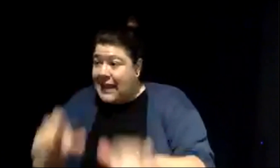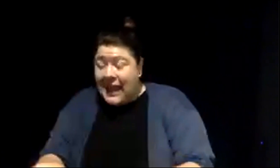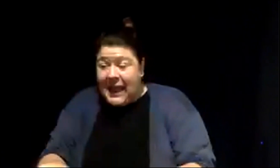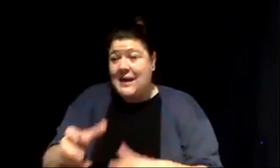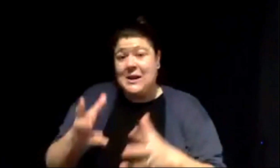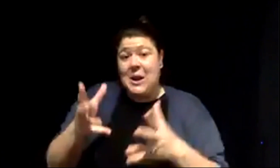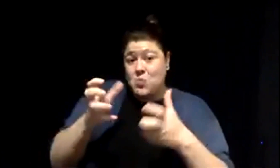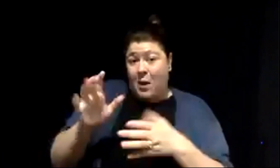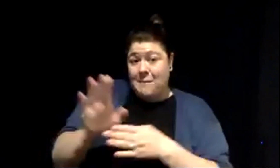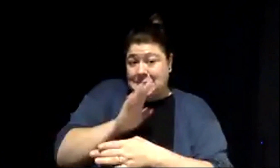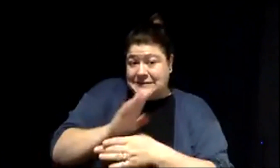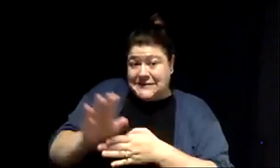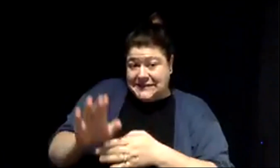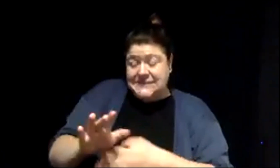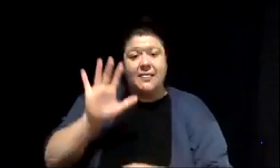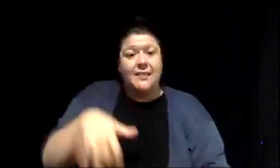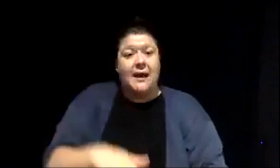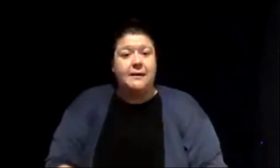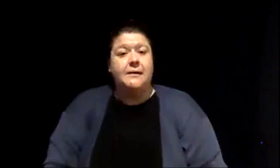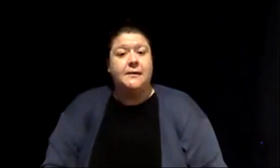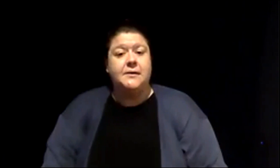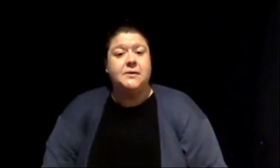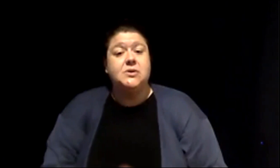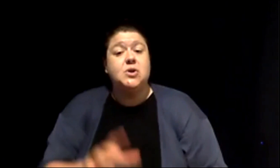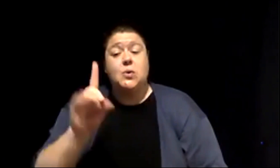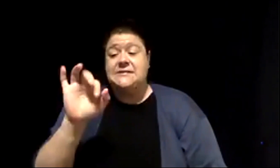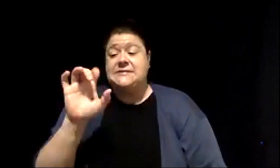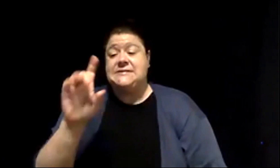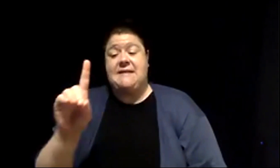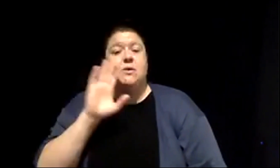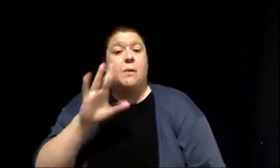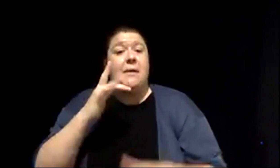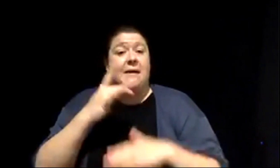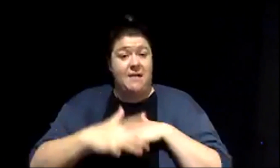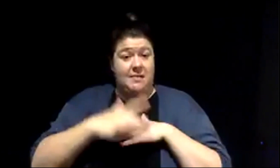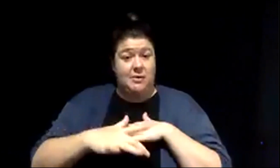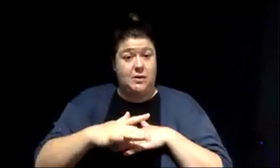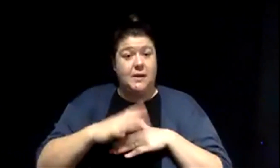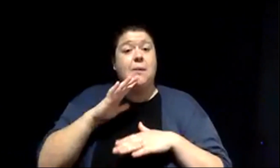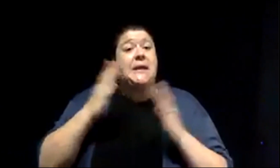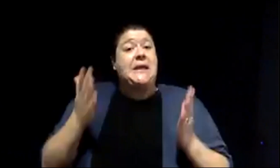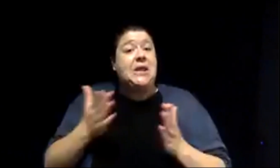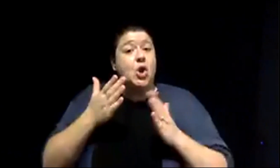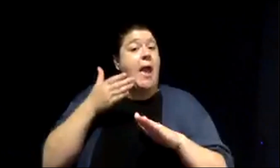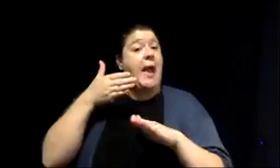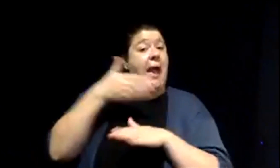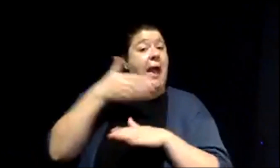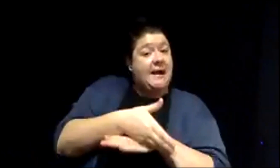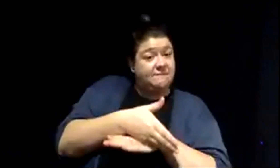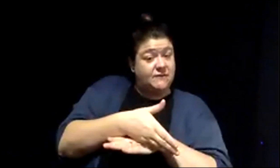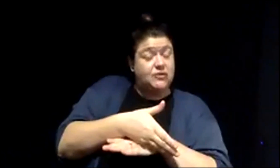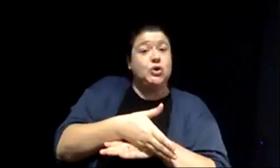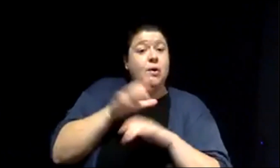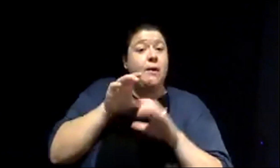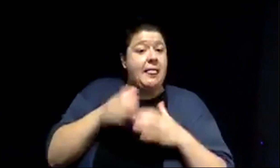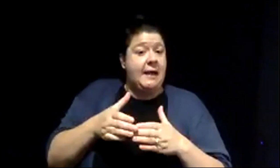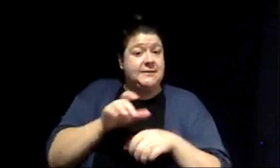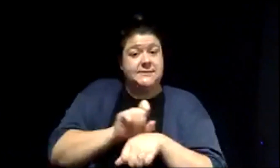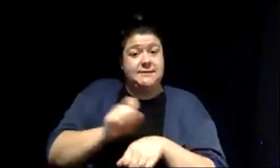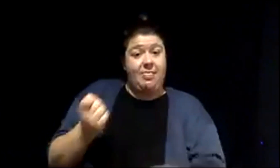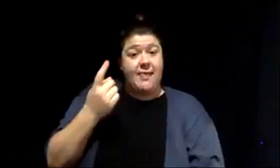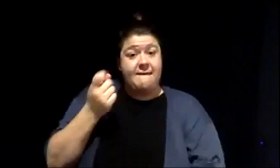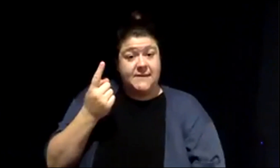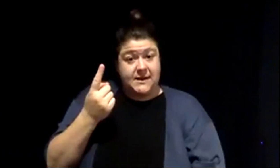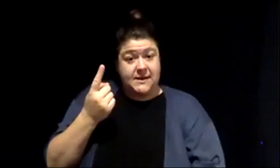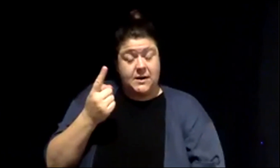so on that day, David is available. He will be here right after class. So at 11 o'clock in the morning, as soon as we finish